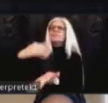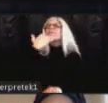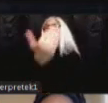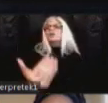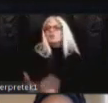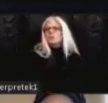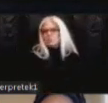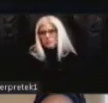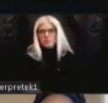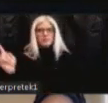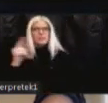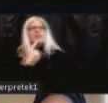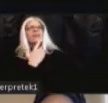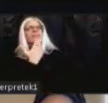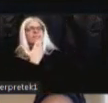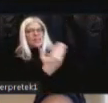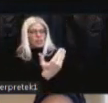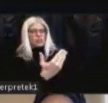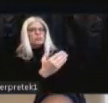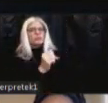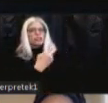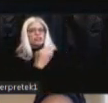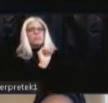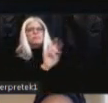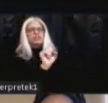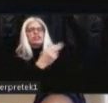pause for a second while we clean the lectern.